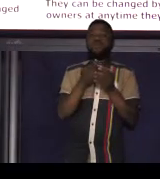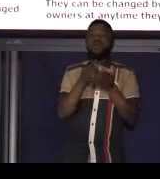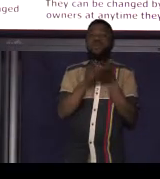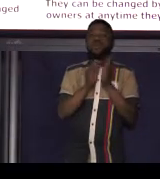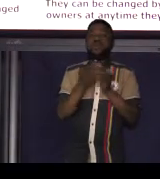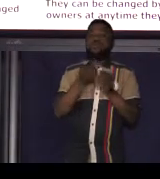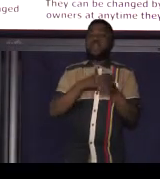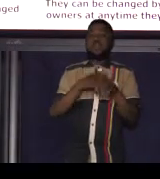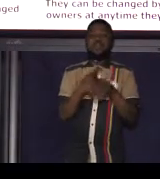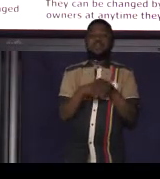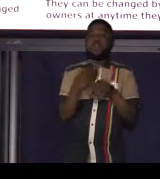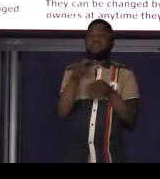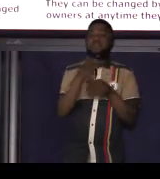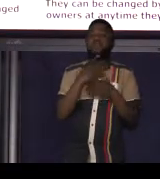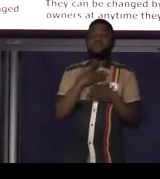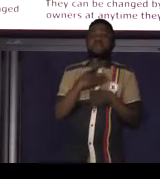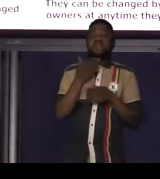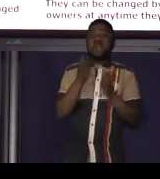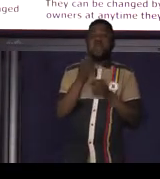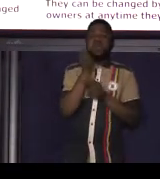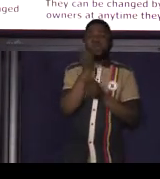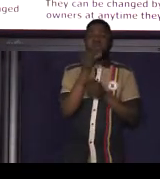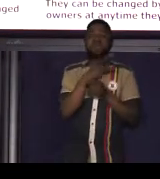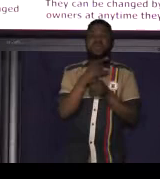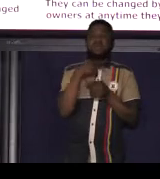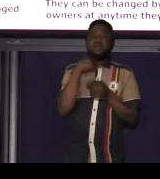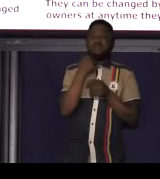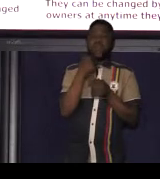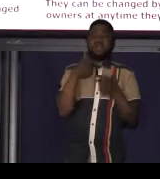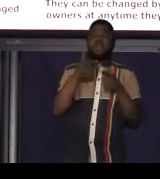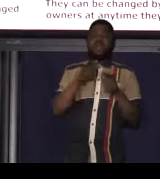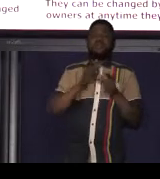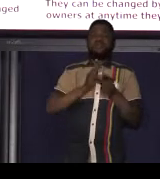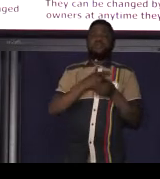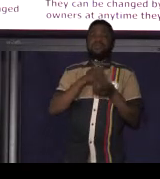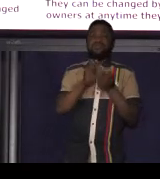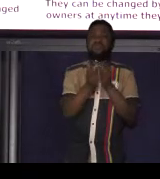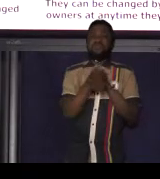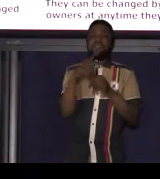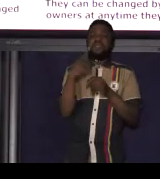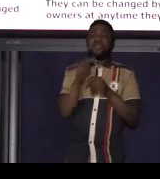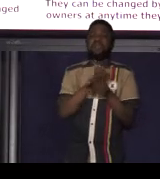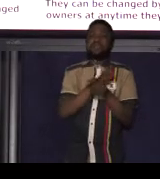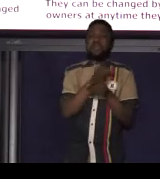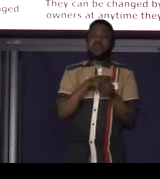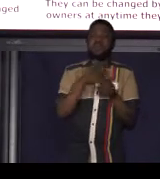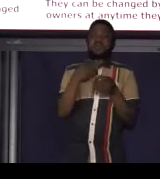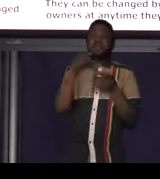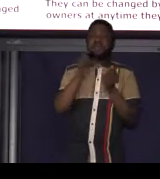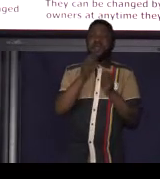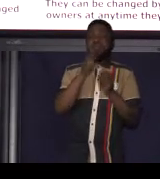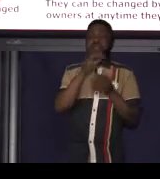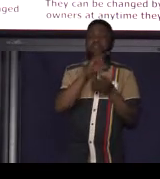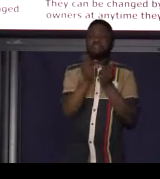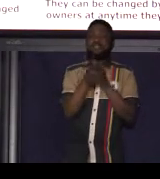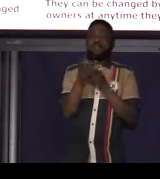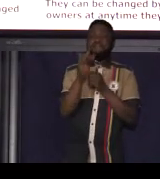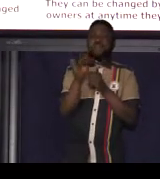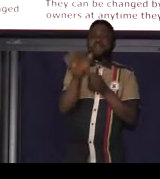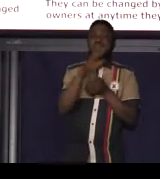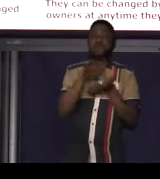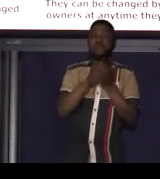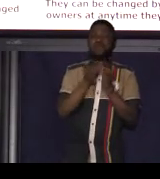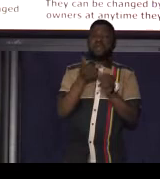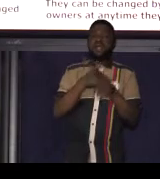The organization, the institution can just wake up tomorrow and say, okay, let's change the logo, let's change this. So they can be changed by